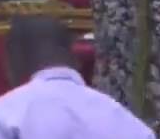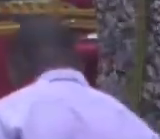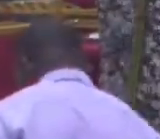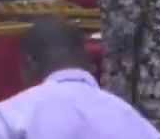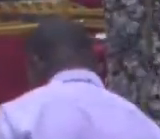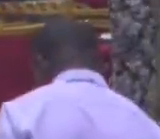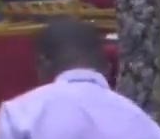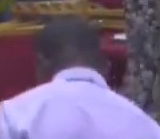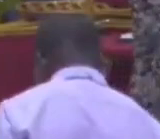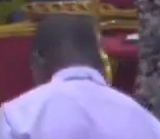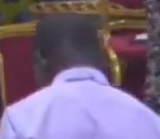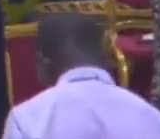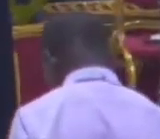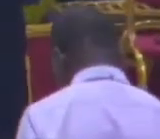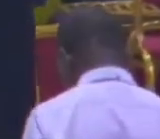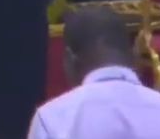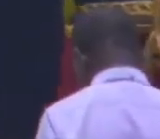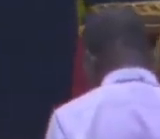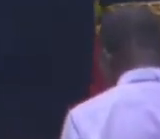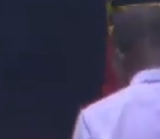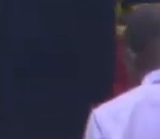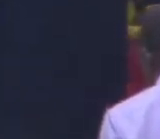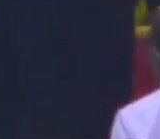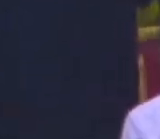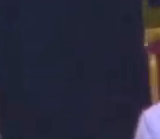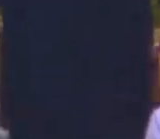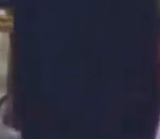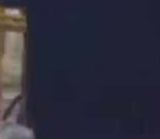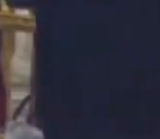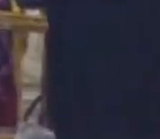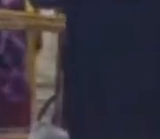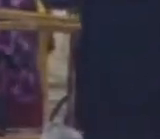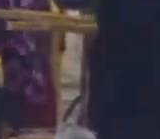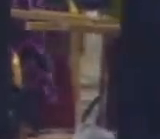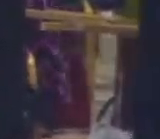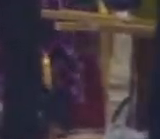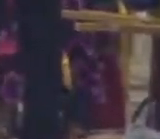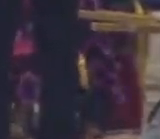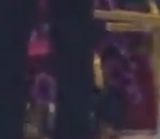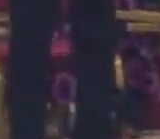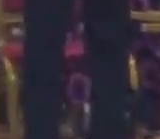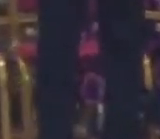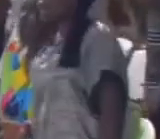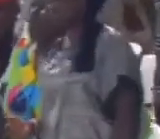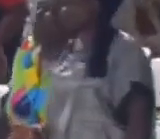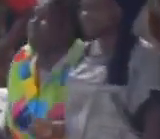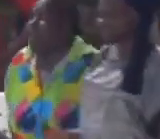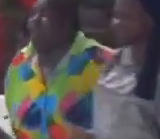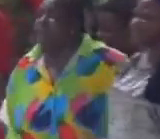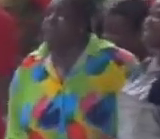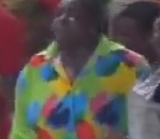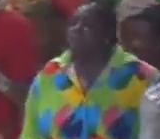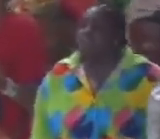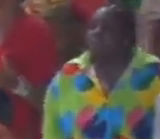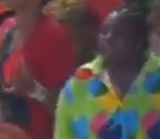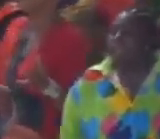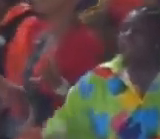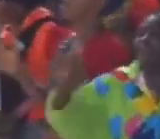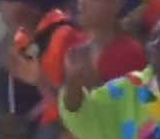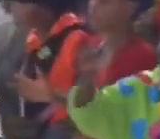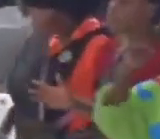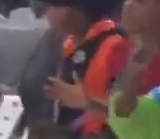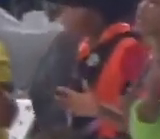"Let me please you so that my father's blessing can have effect on